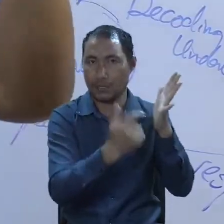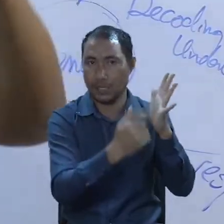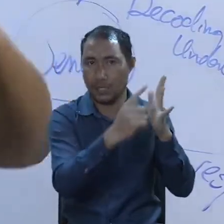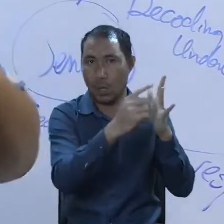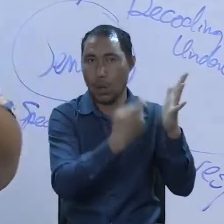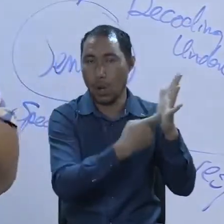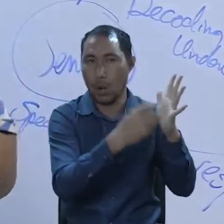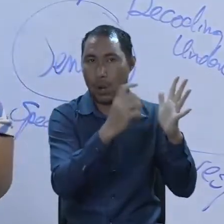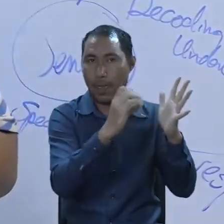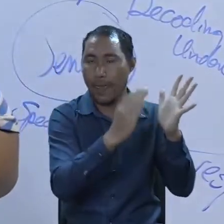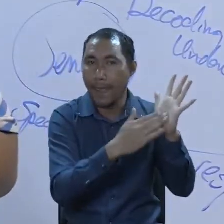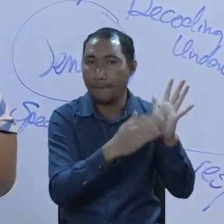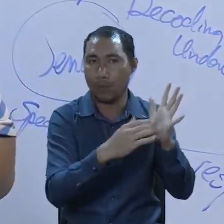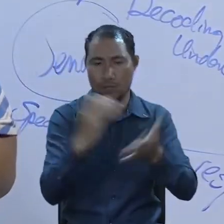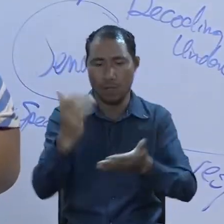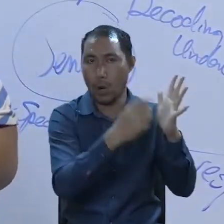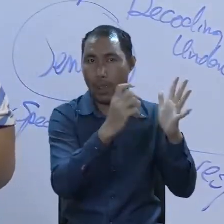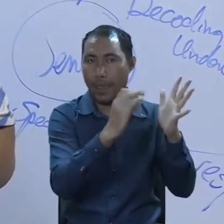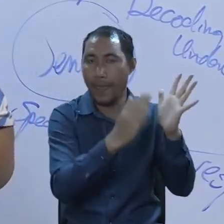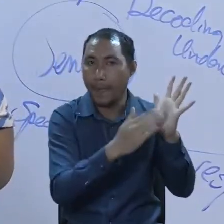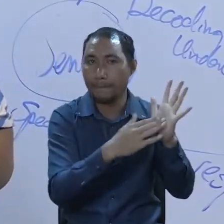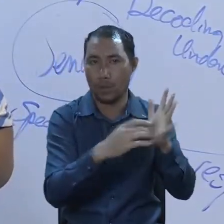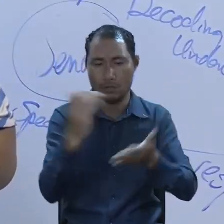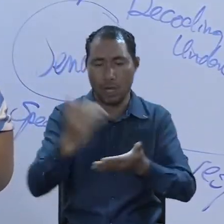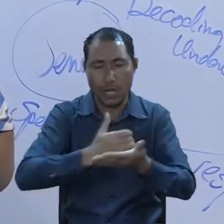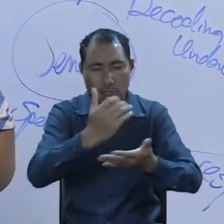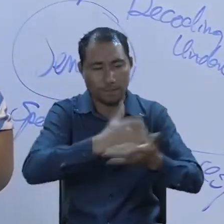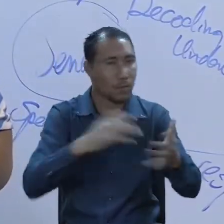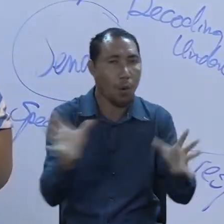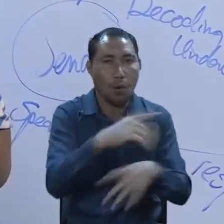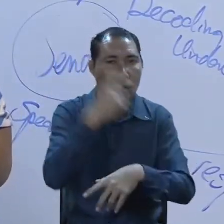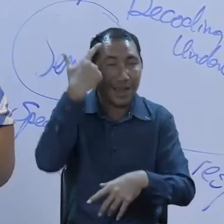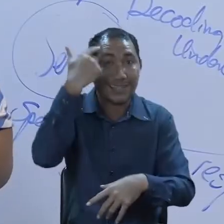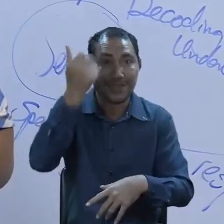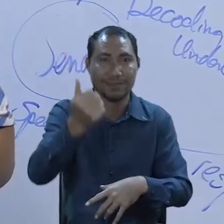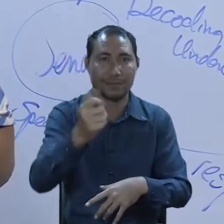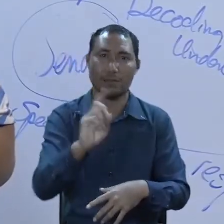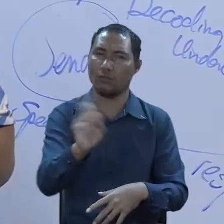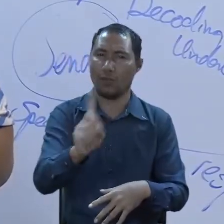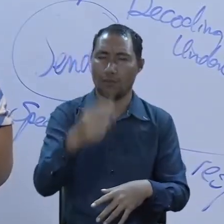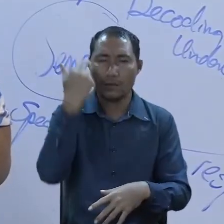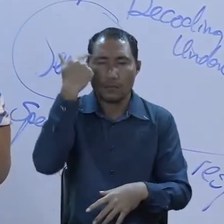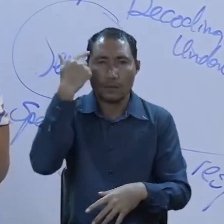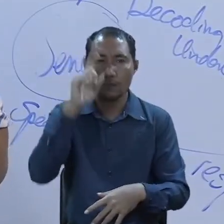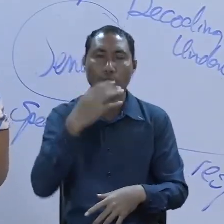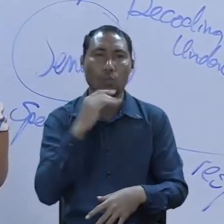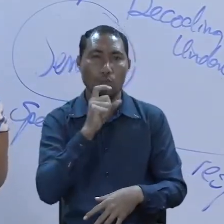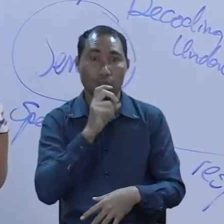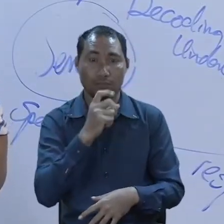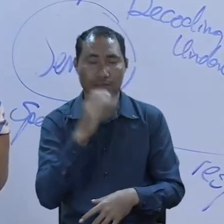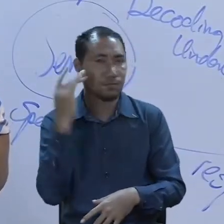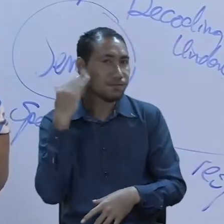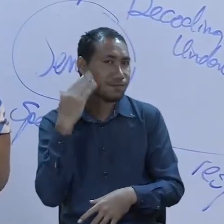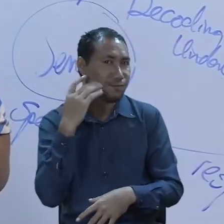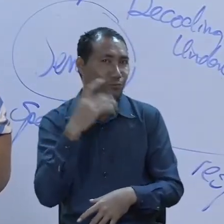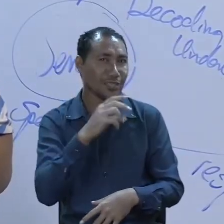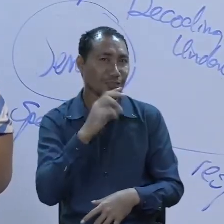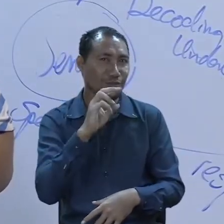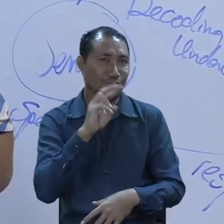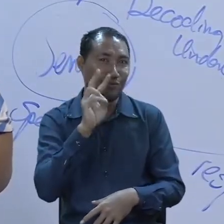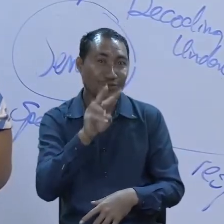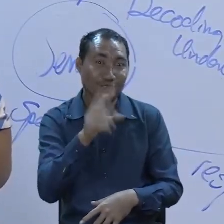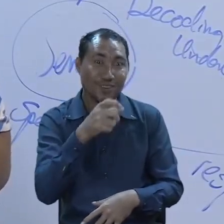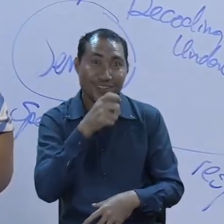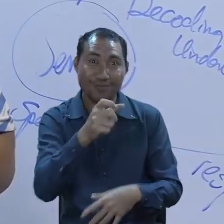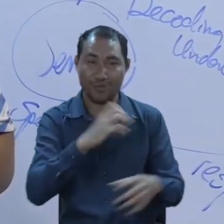an explosion of ideas. Anything that you are thinking about when you look at the word communication,